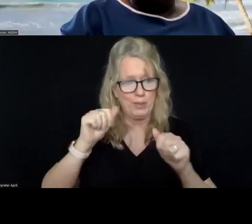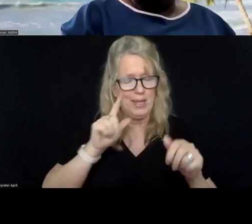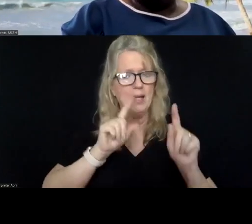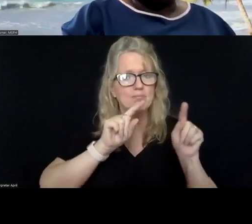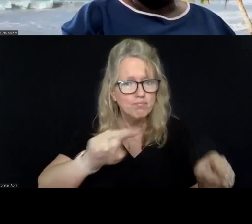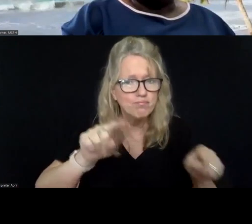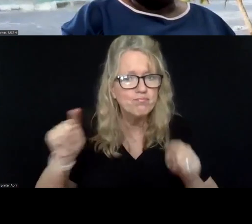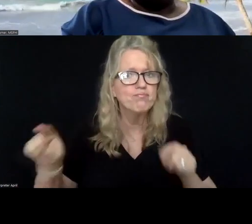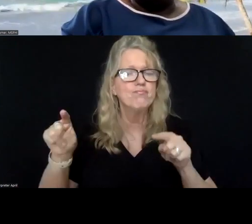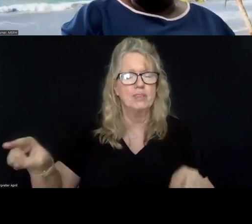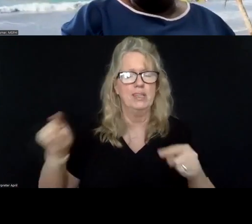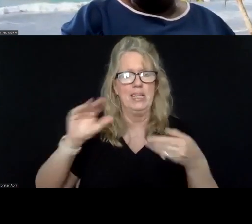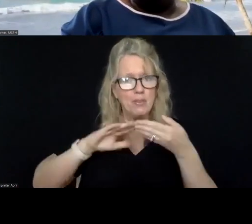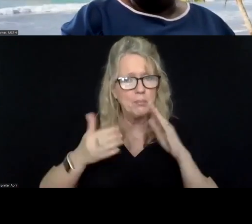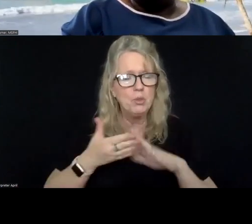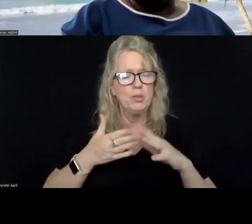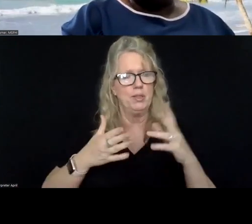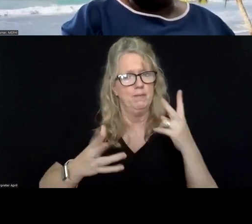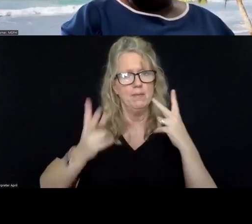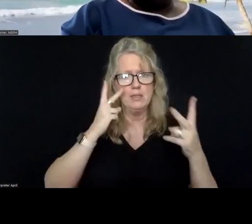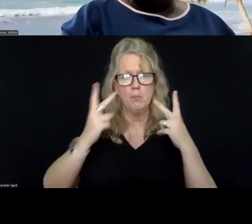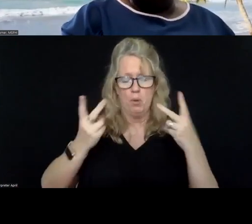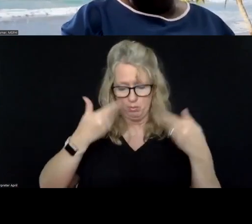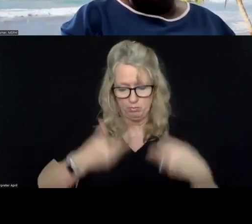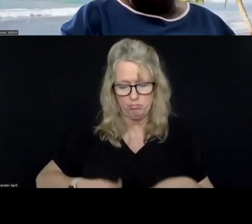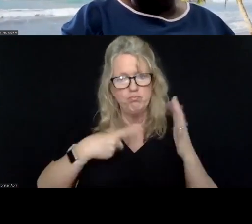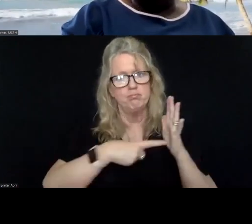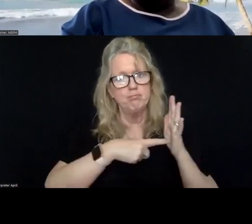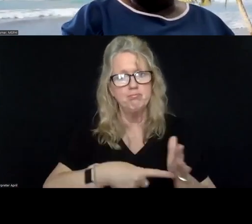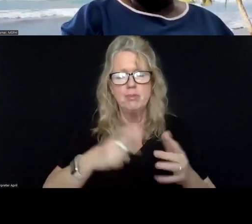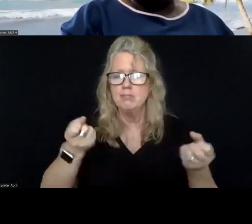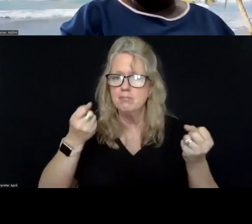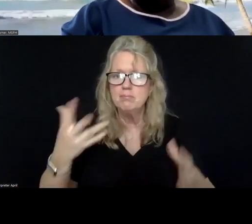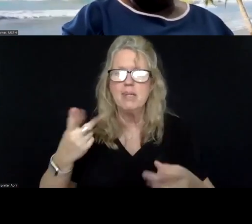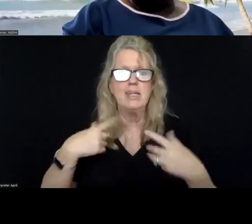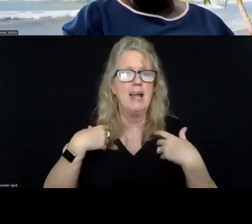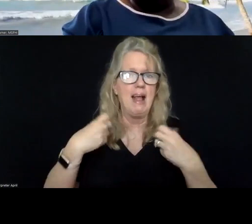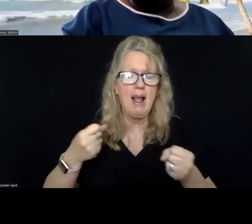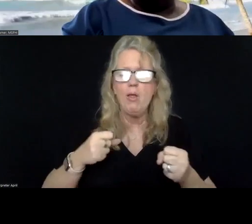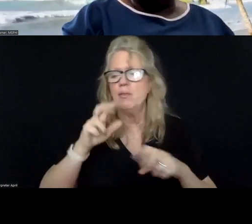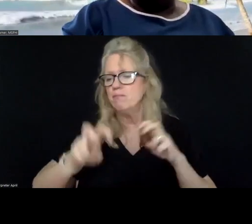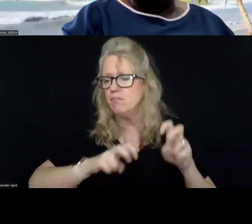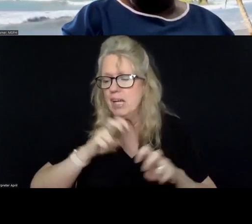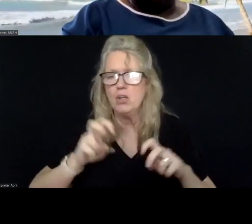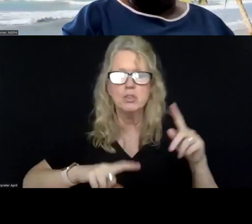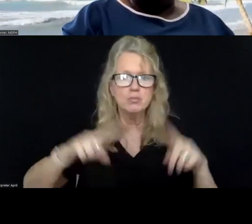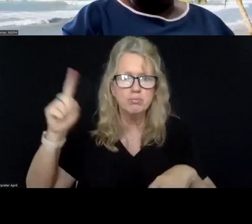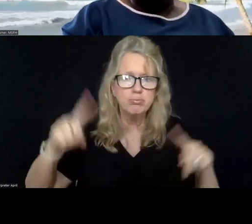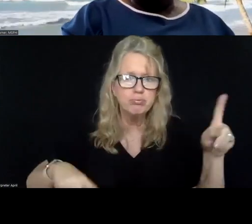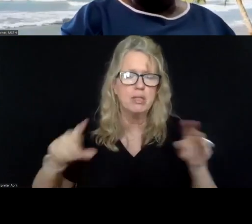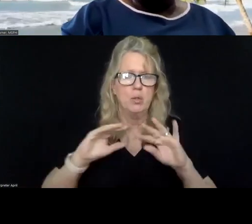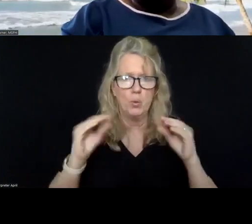community, be visible in many health fairs and activities that various organizations